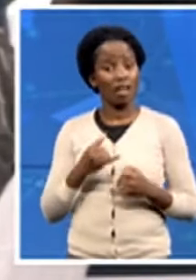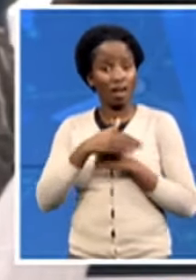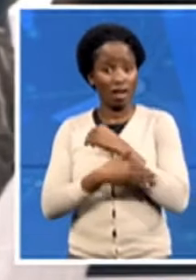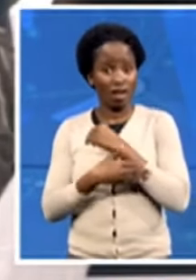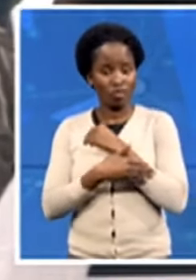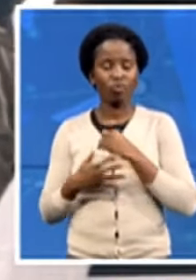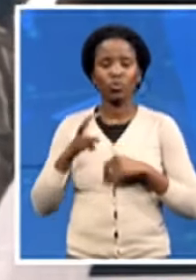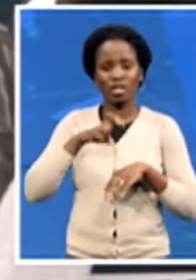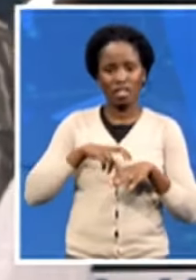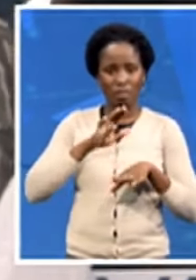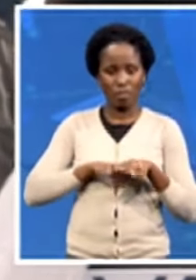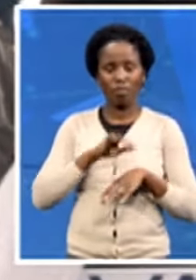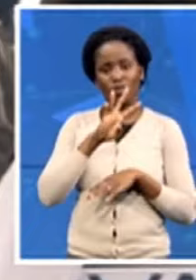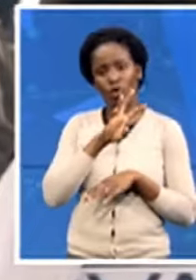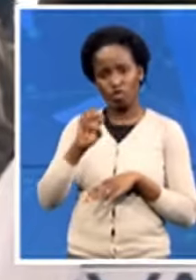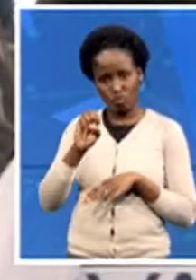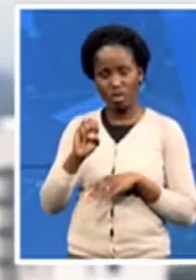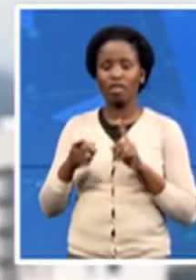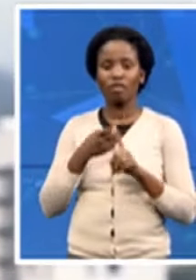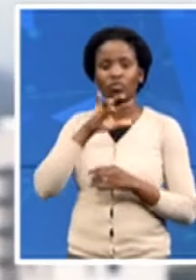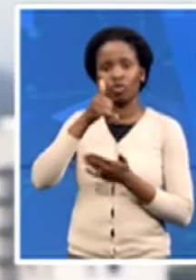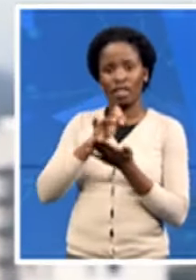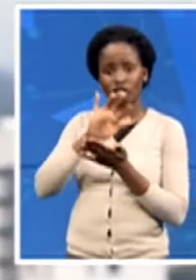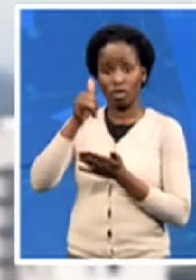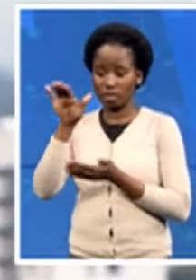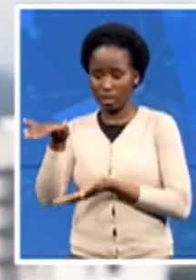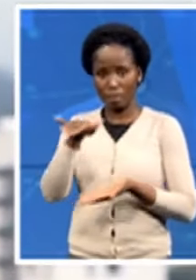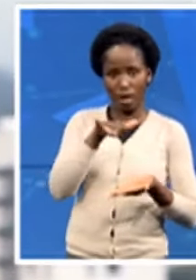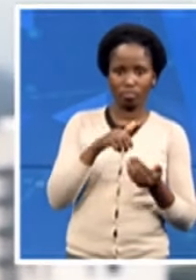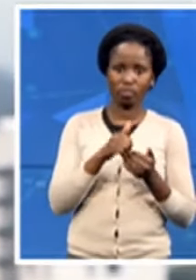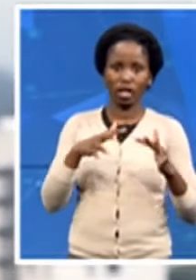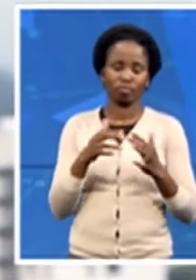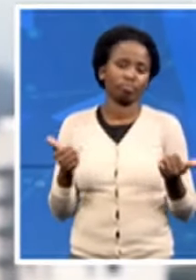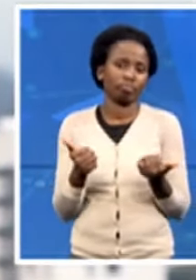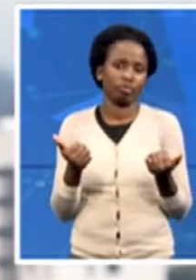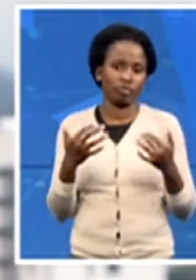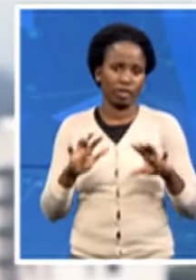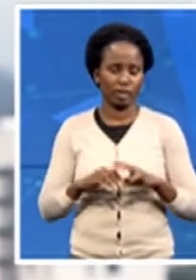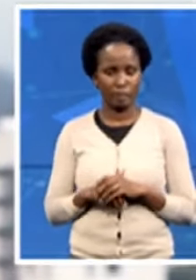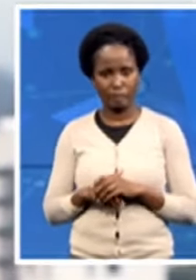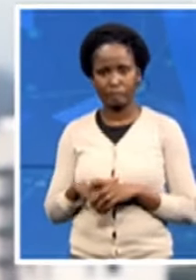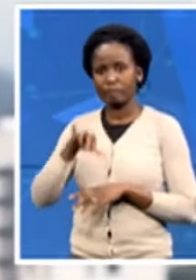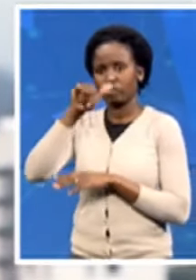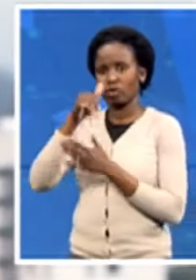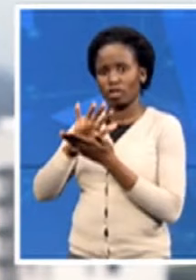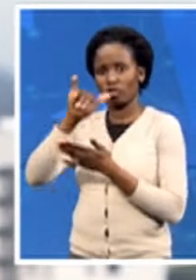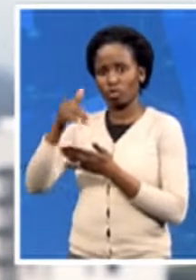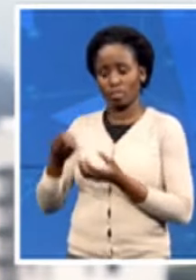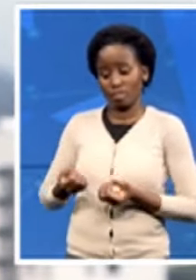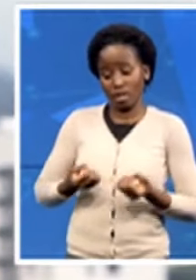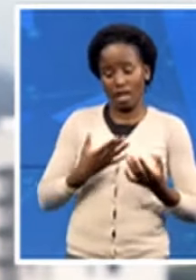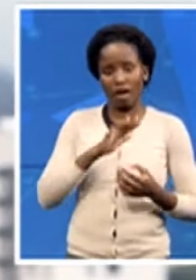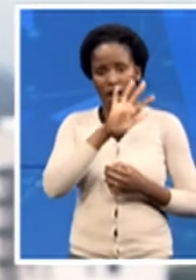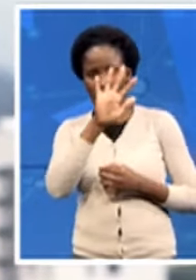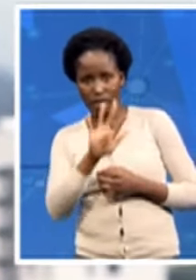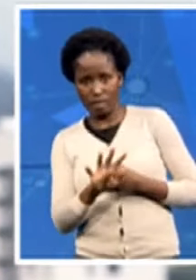Johnson, whose supply has already begun. Johnson & Johnson is producing for the African continent through a company called Aspen in South